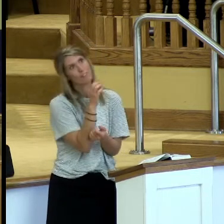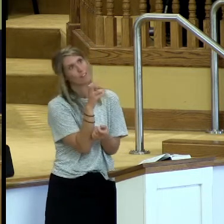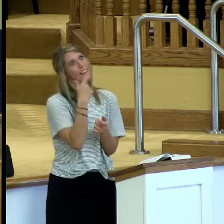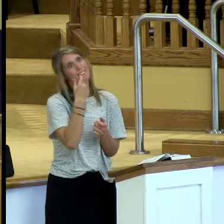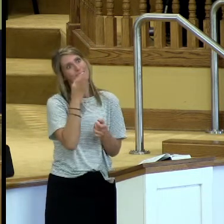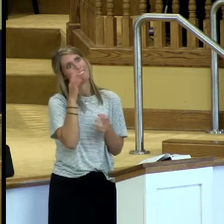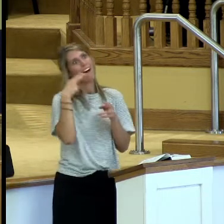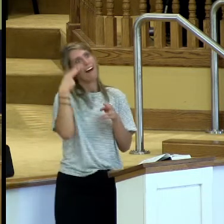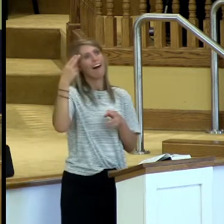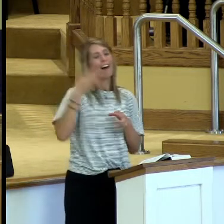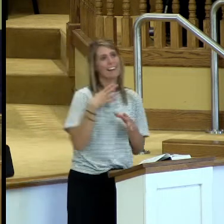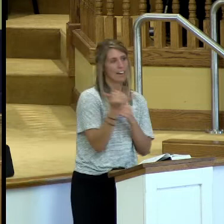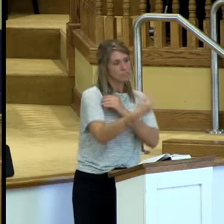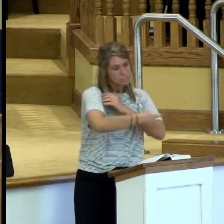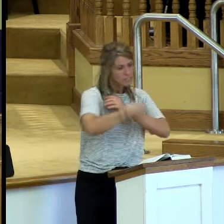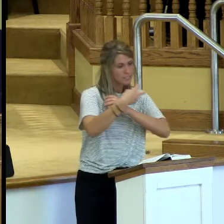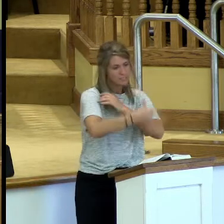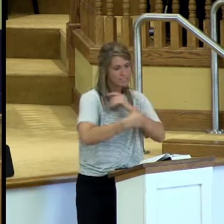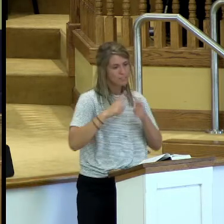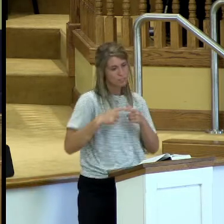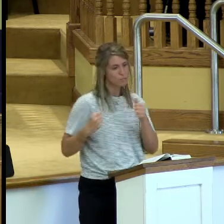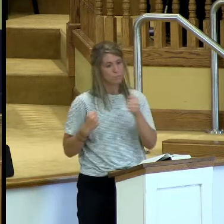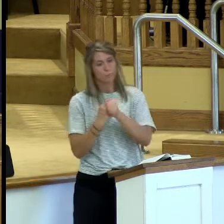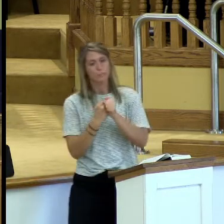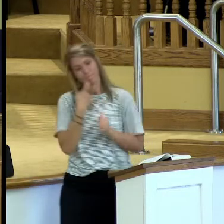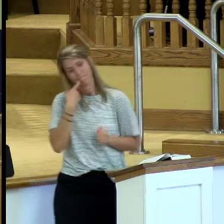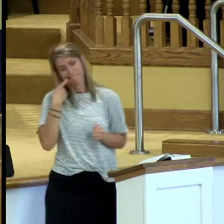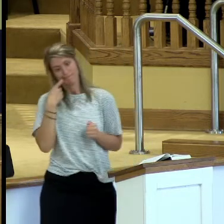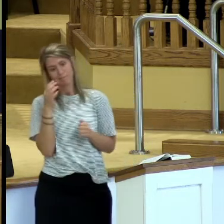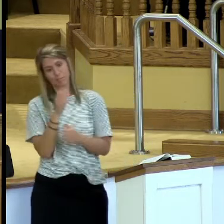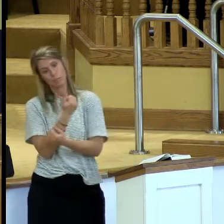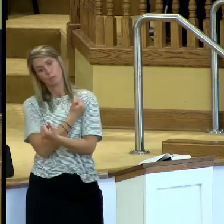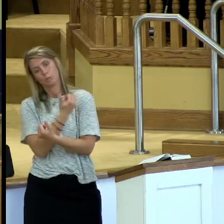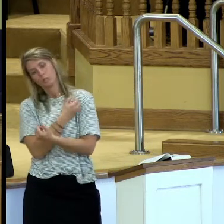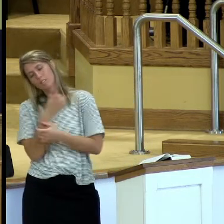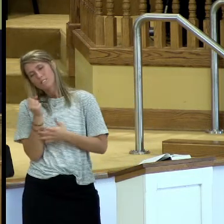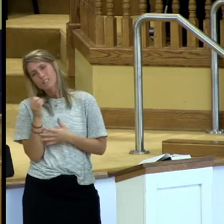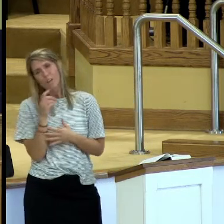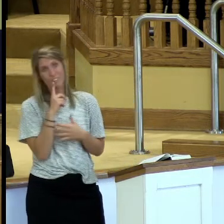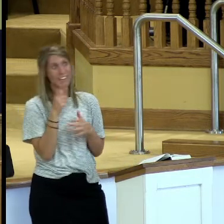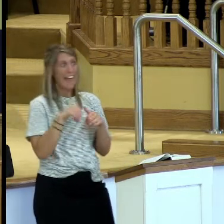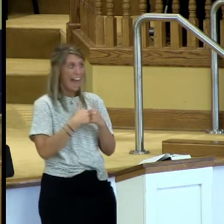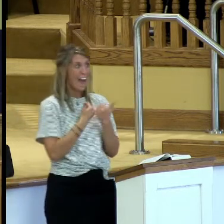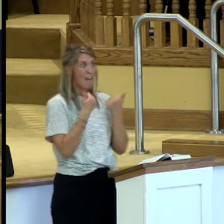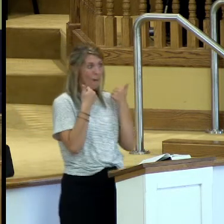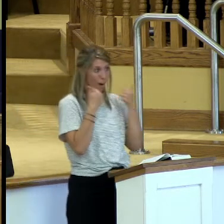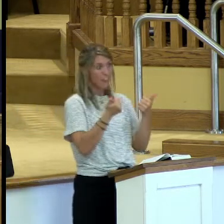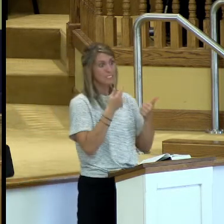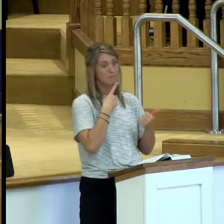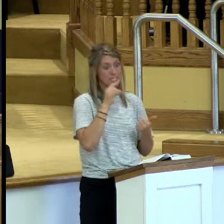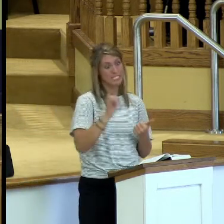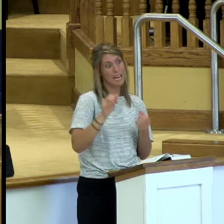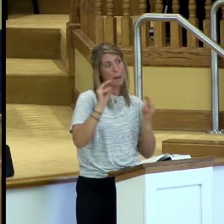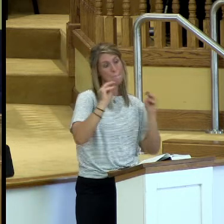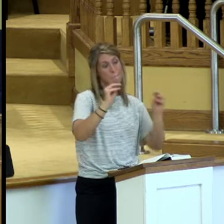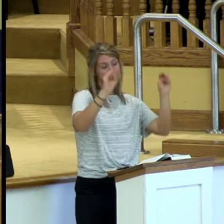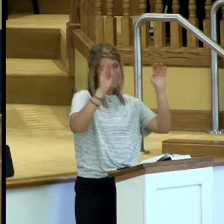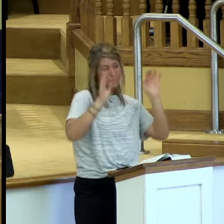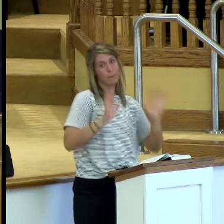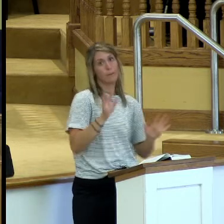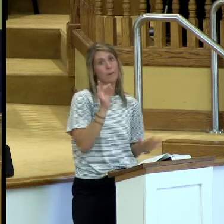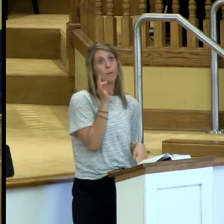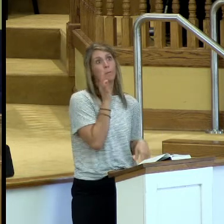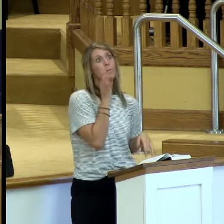stealing and committing crimes to try and support their addictions. So just how great is this miracle plant? It's